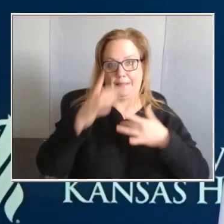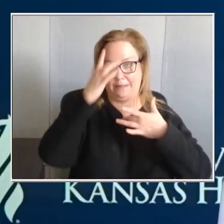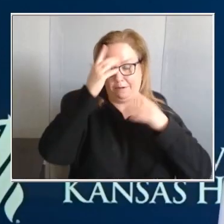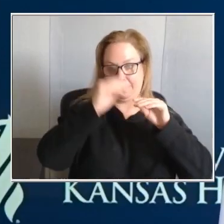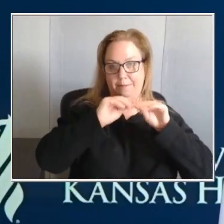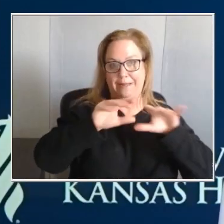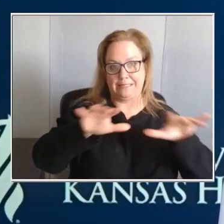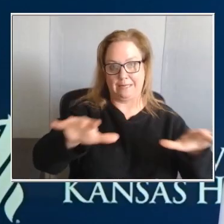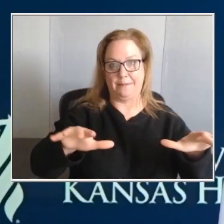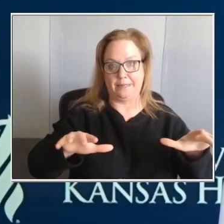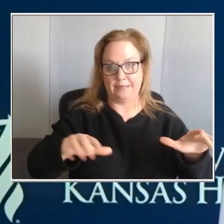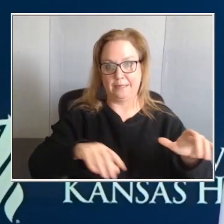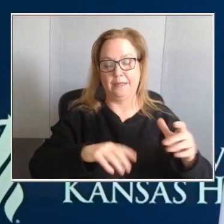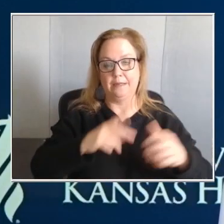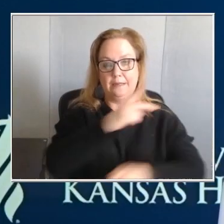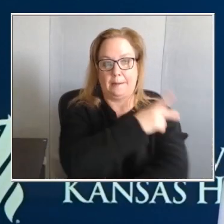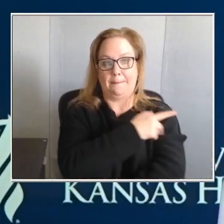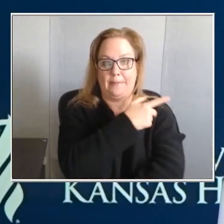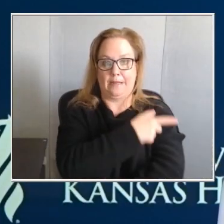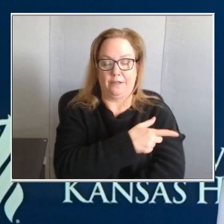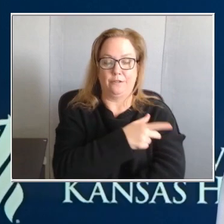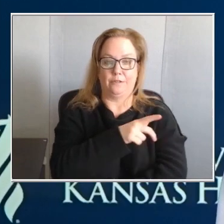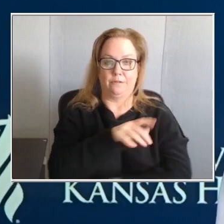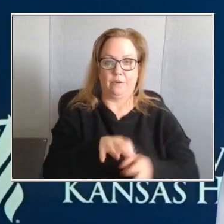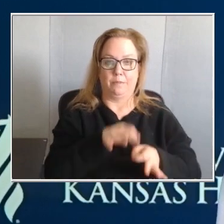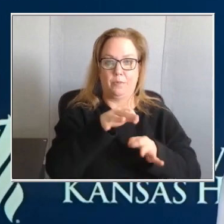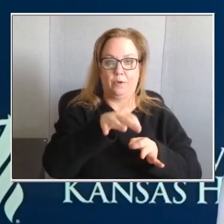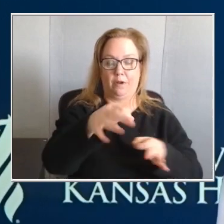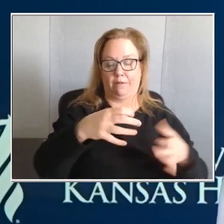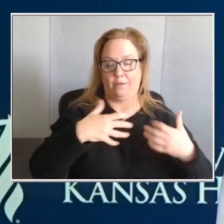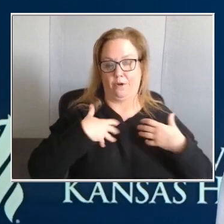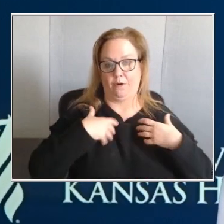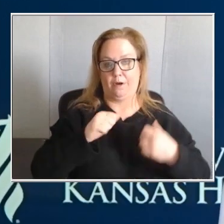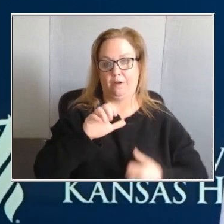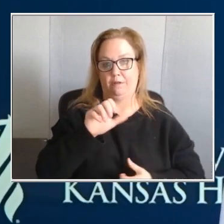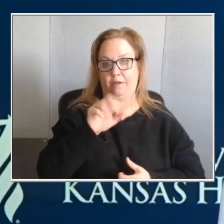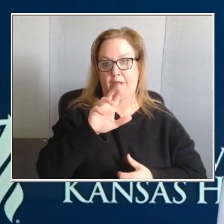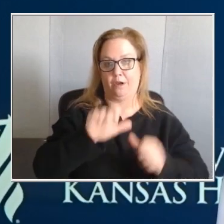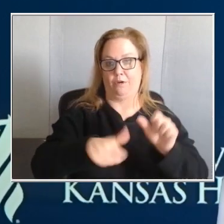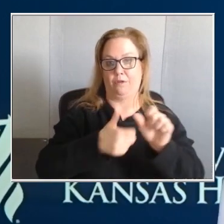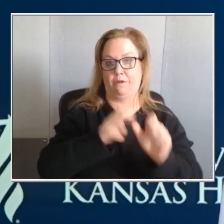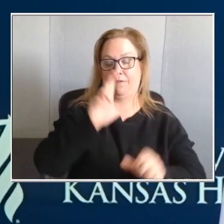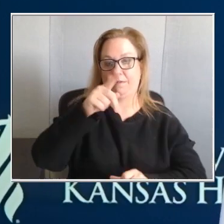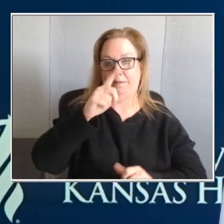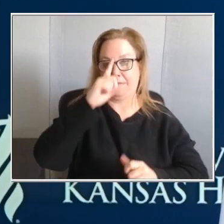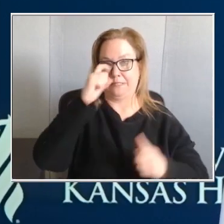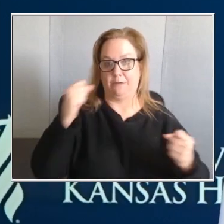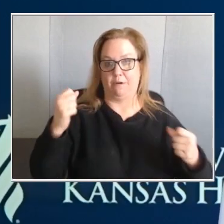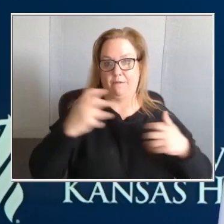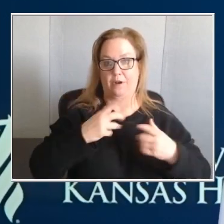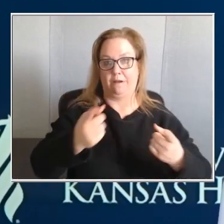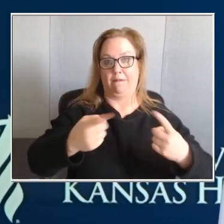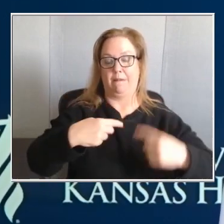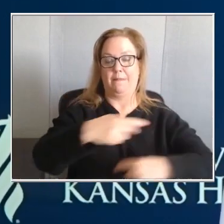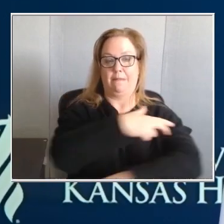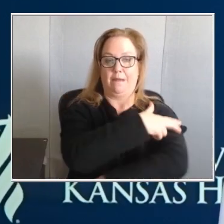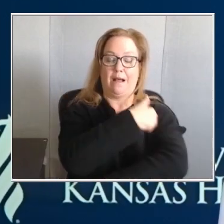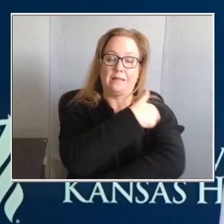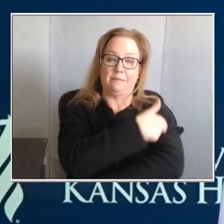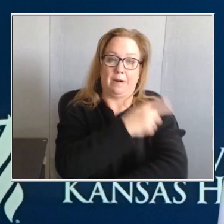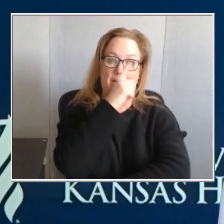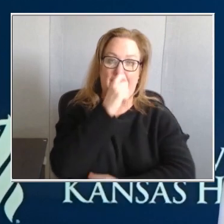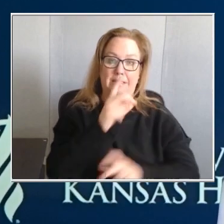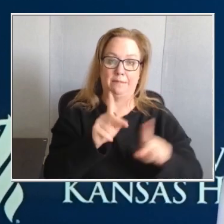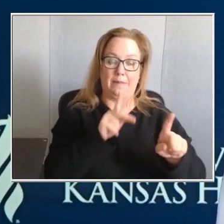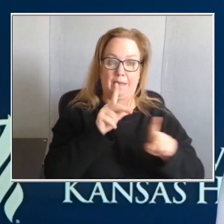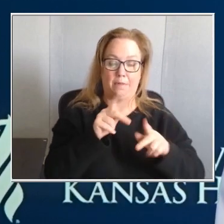pandemic, that patients would put off their health care and their follow-ups because they were afraid to come to the hospital, because there were a lot of people who were admitted